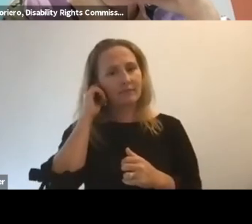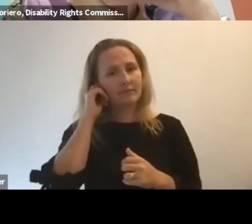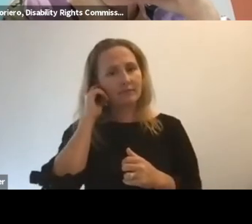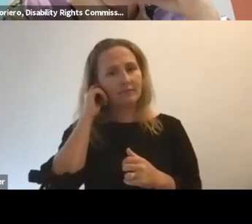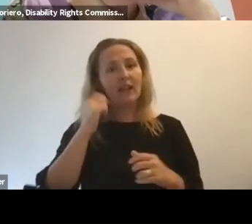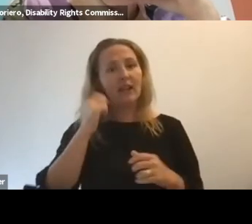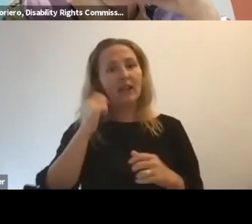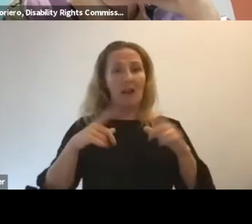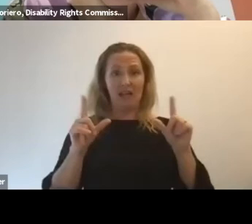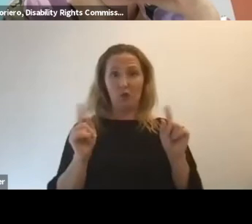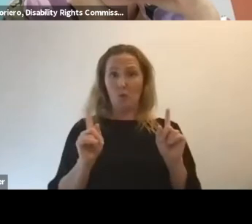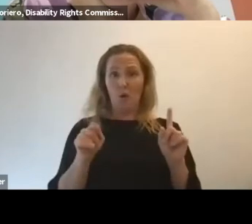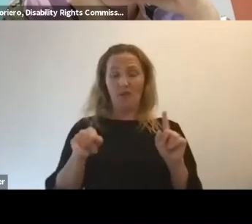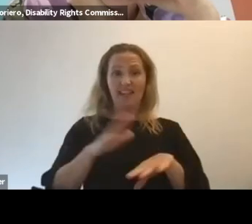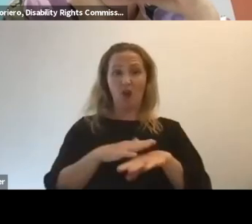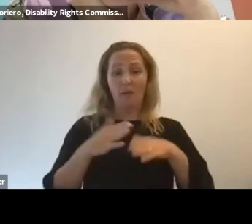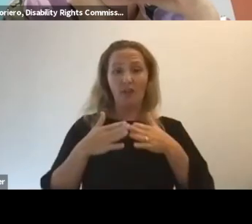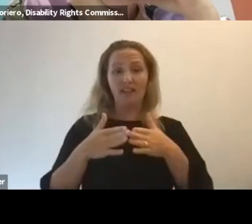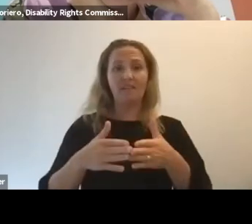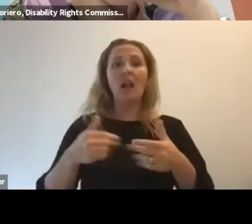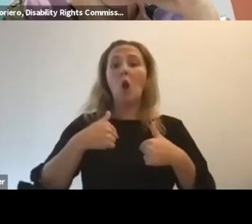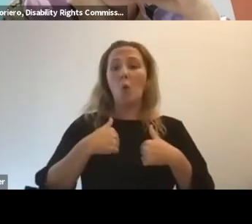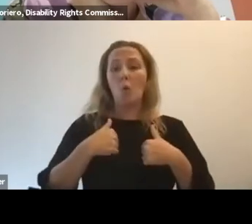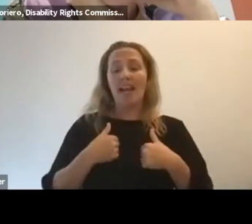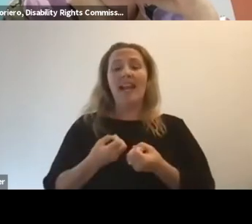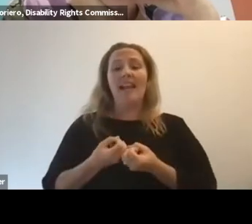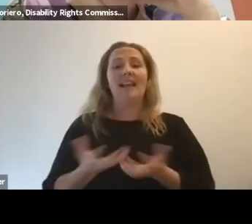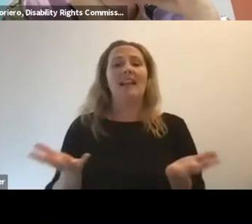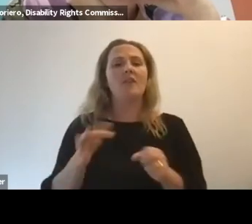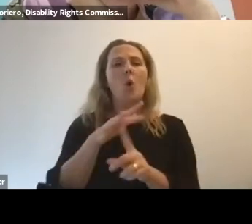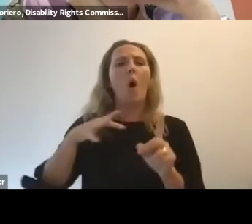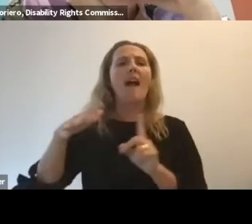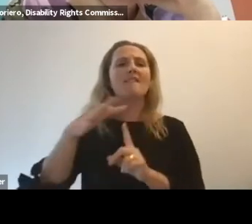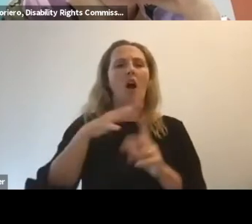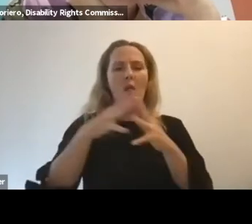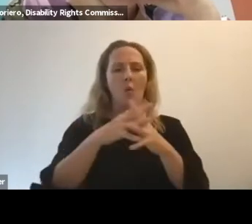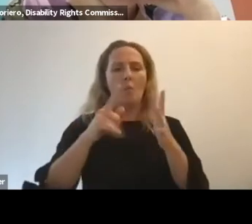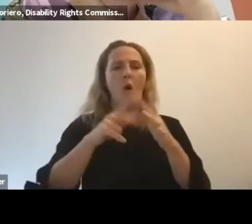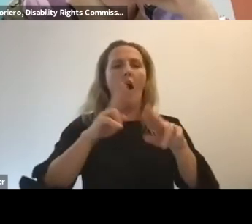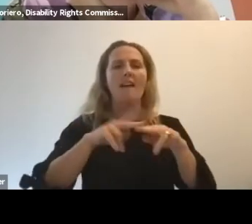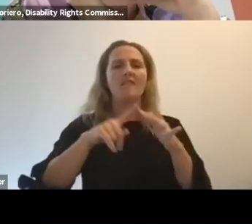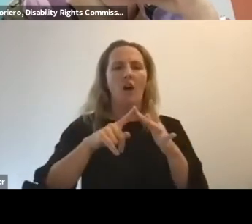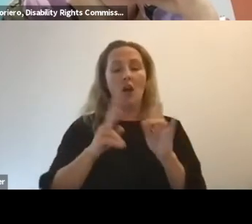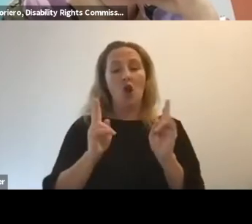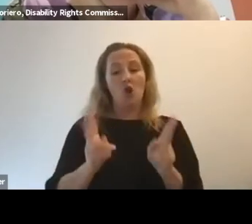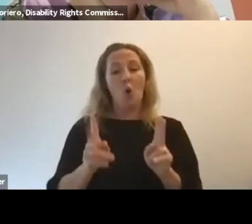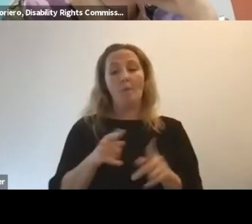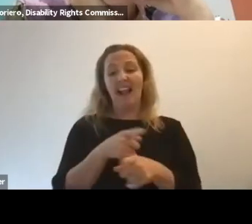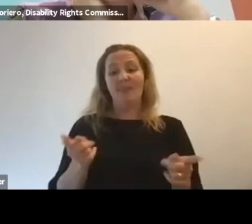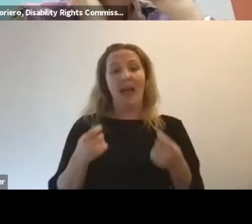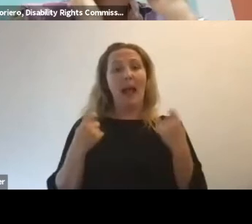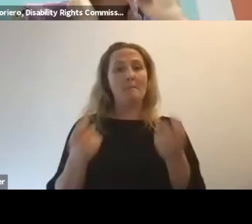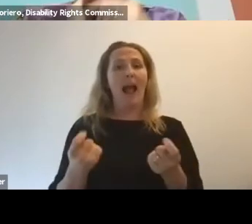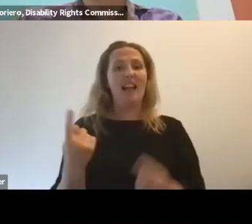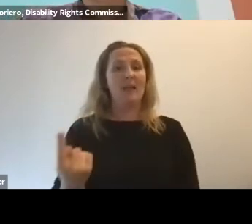Wi-Fi on a base to be free. So normally it's paid for. So it's paid by individuals, but that